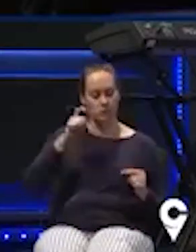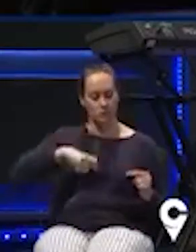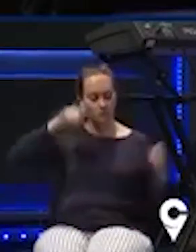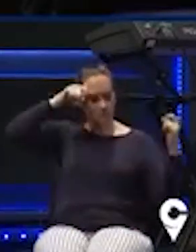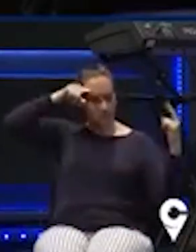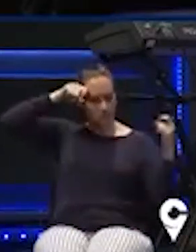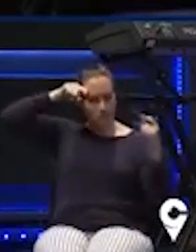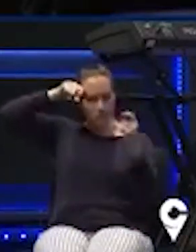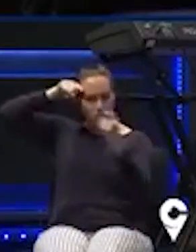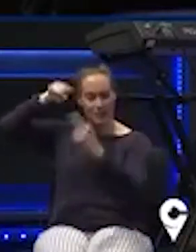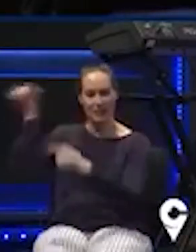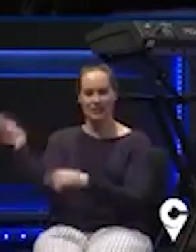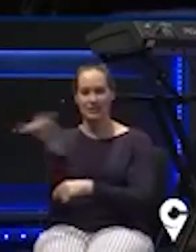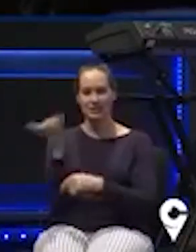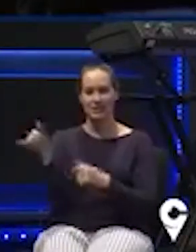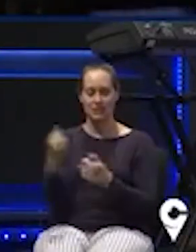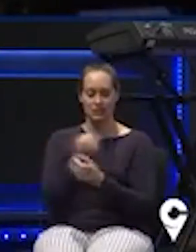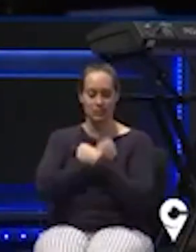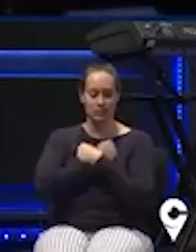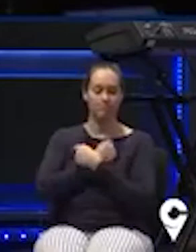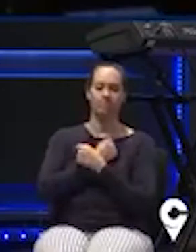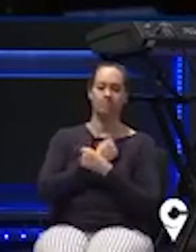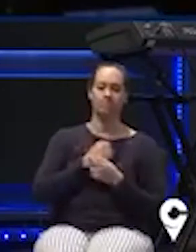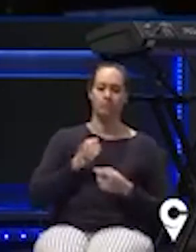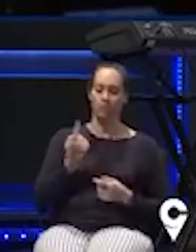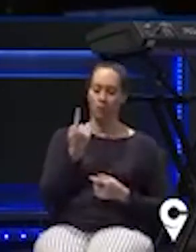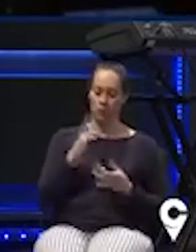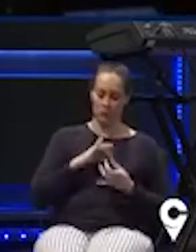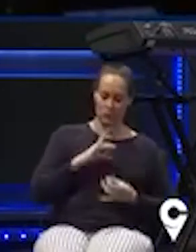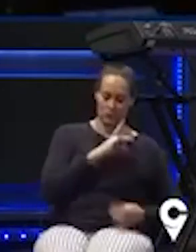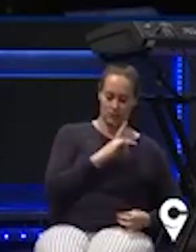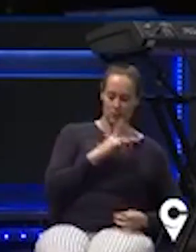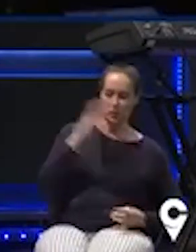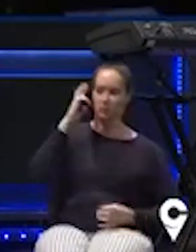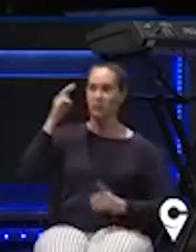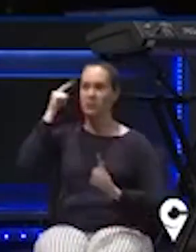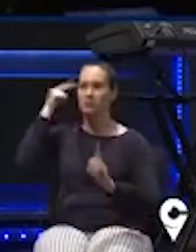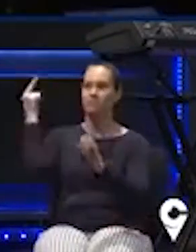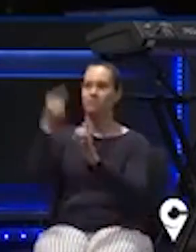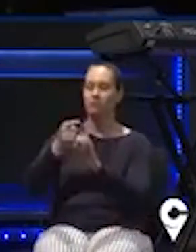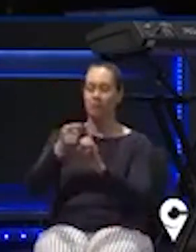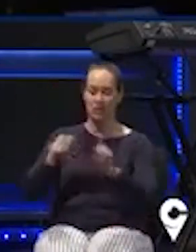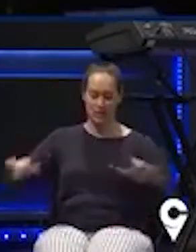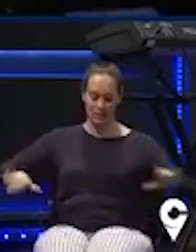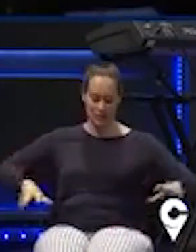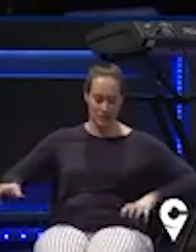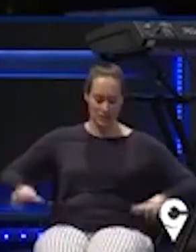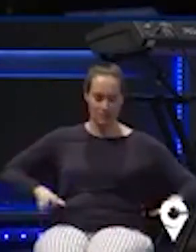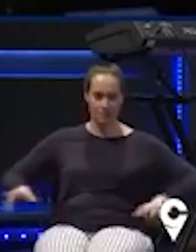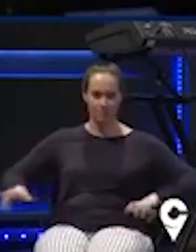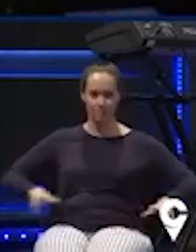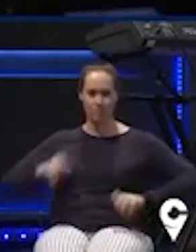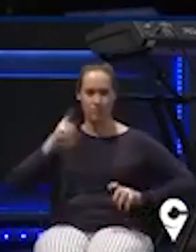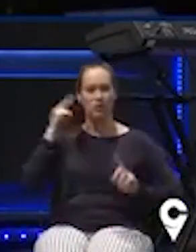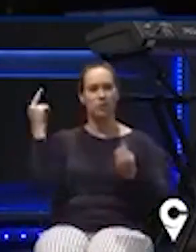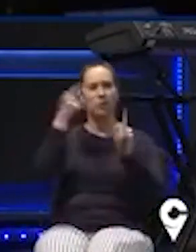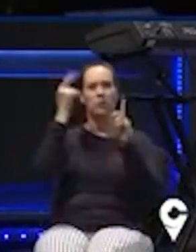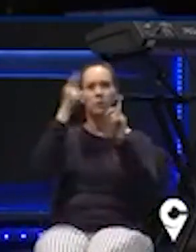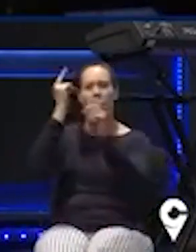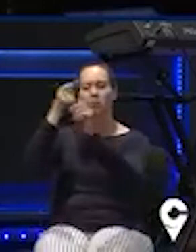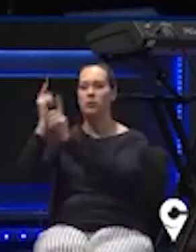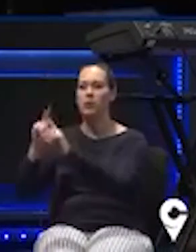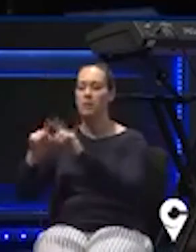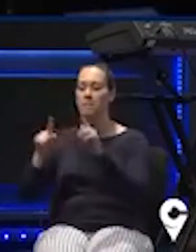having the same love, being in one spirit and purpose. Do nothing out of selfish ambition or vain conceit, but in